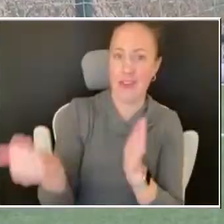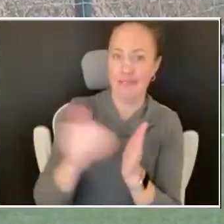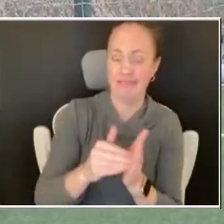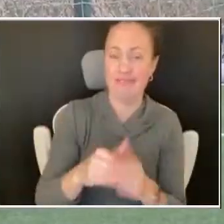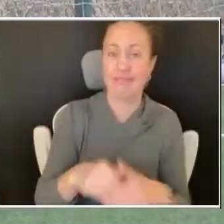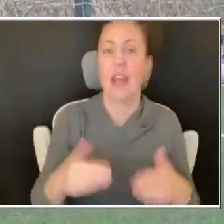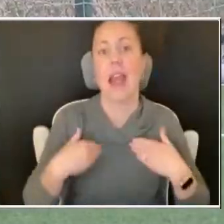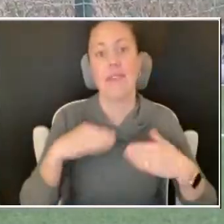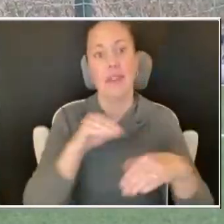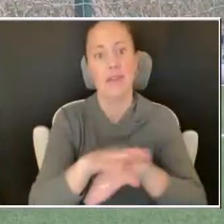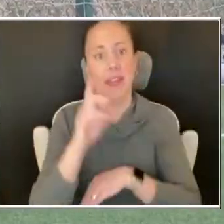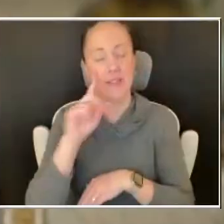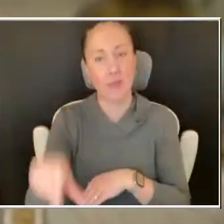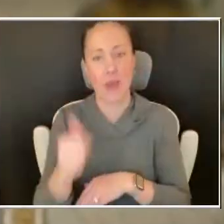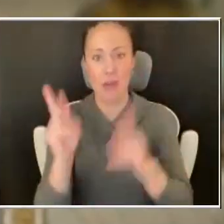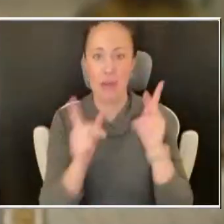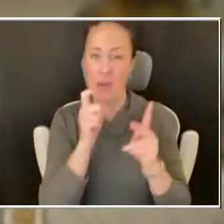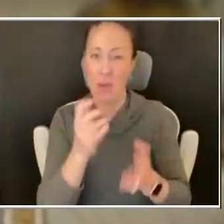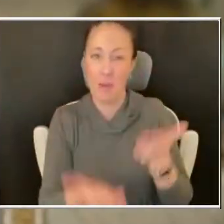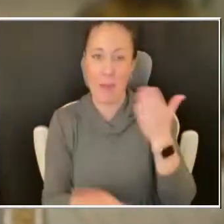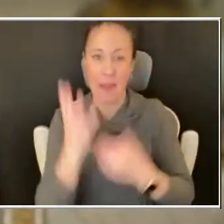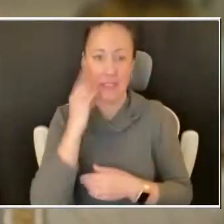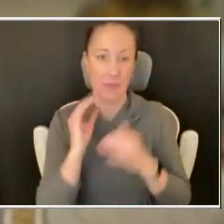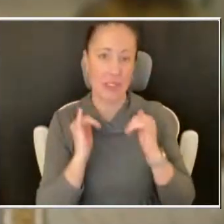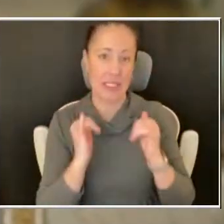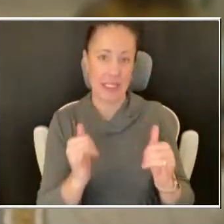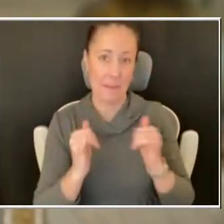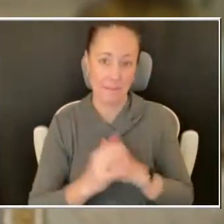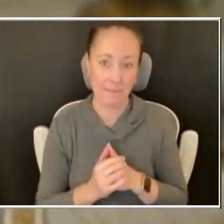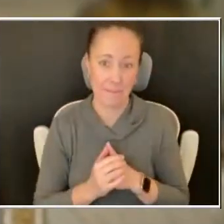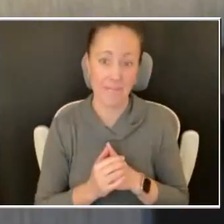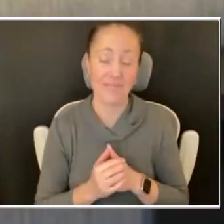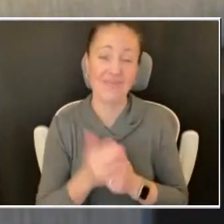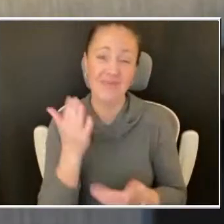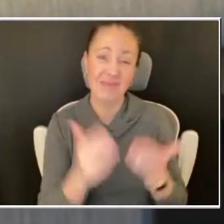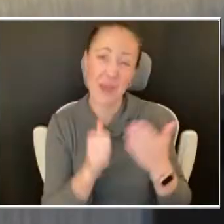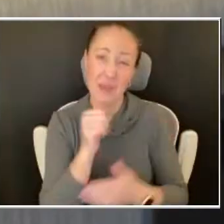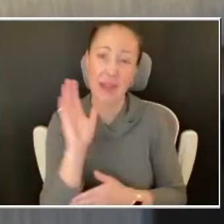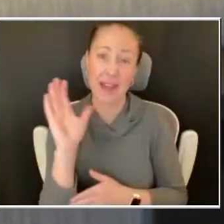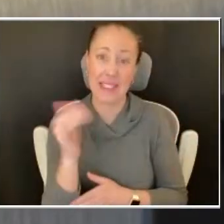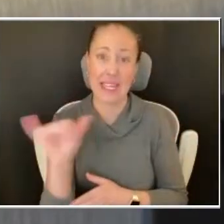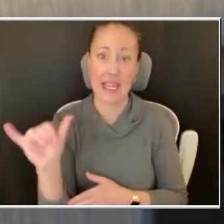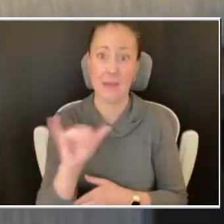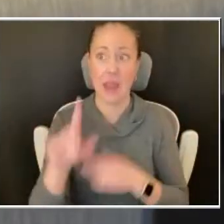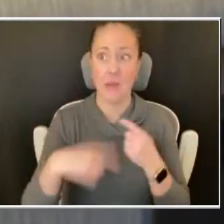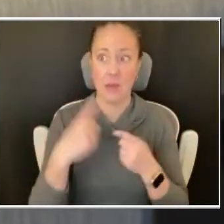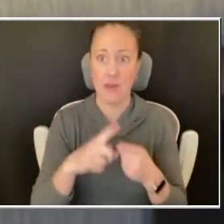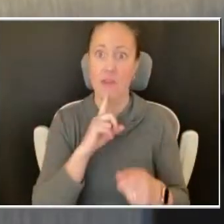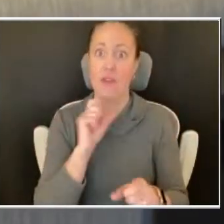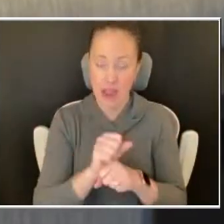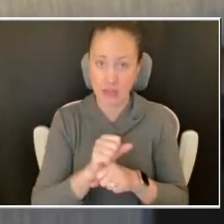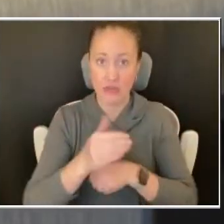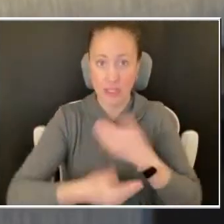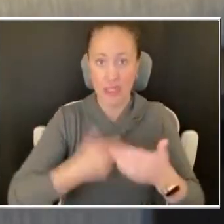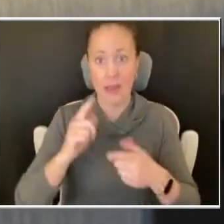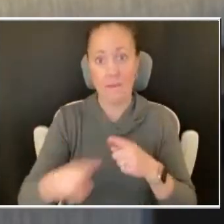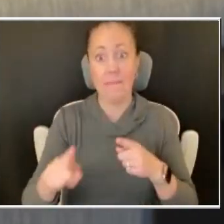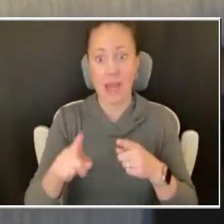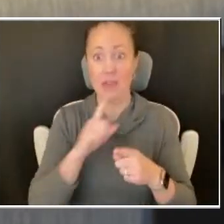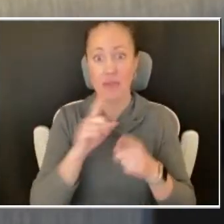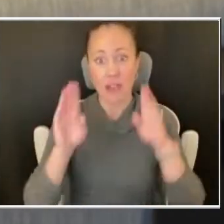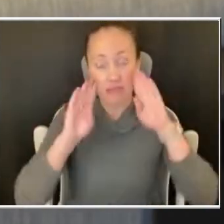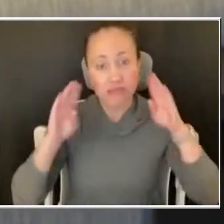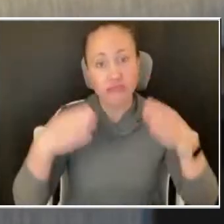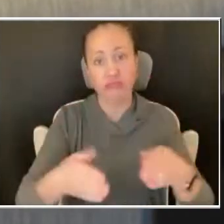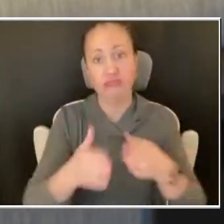others facing a similar fate. I know it doesn't seem like it whenever you're in the valley, but put your head down, grind, and you will make it